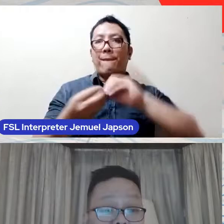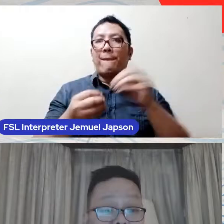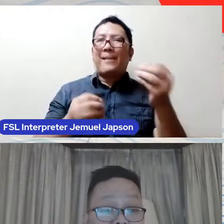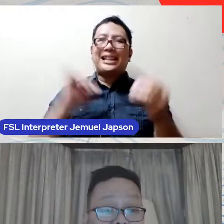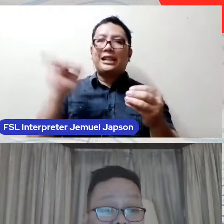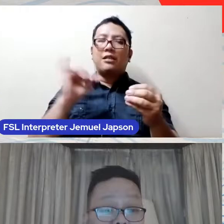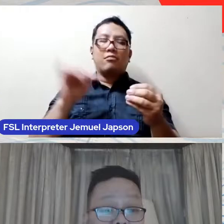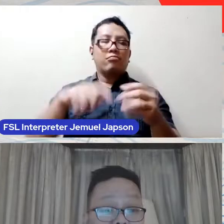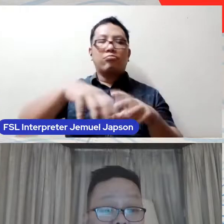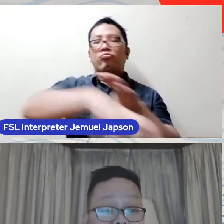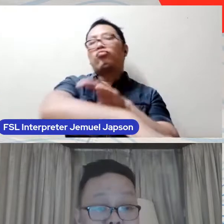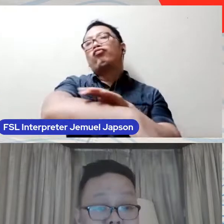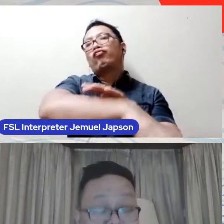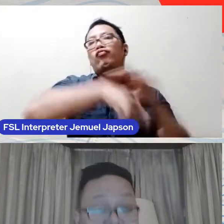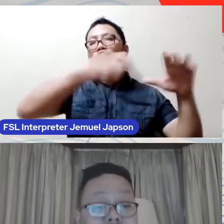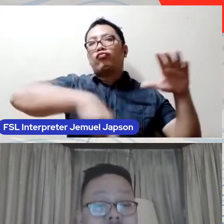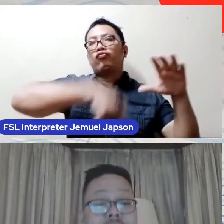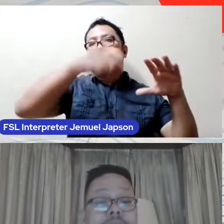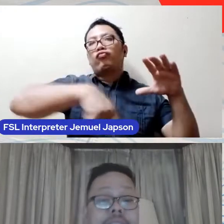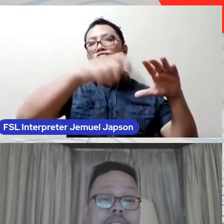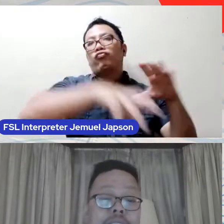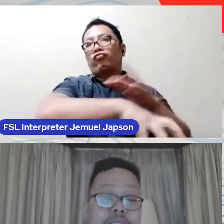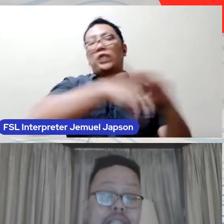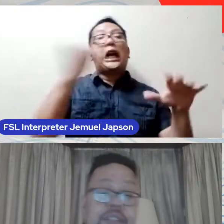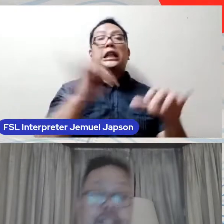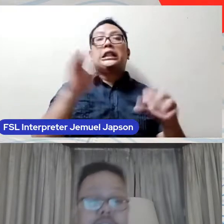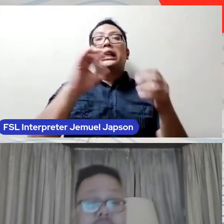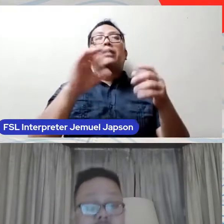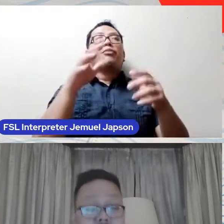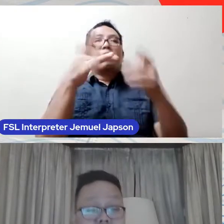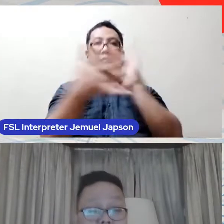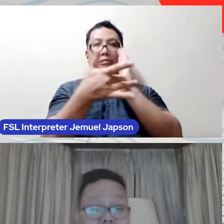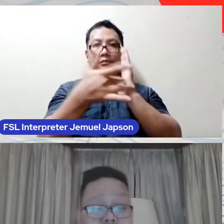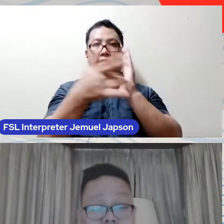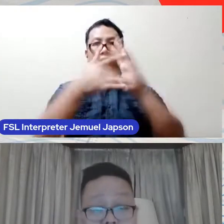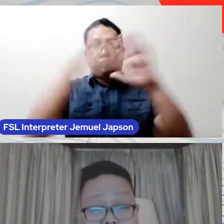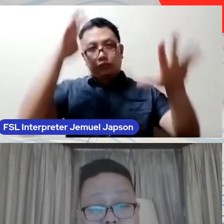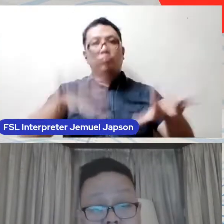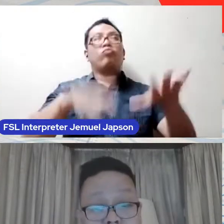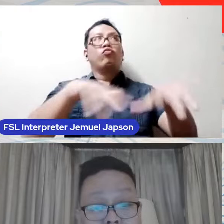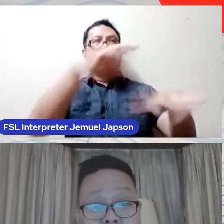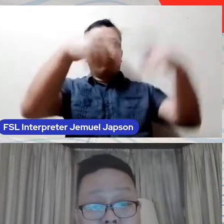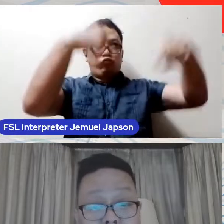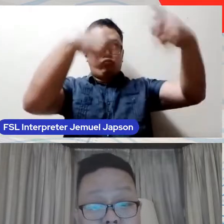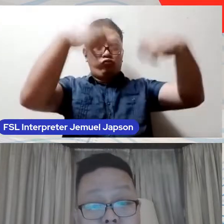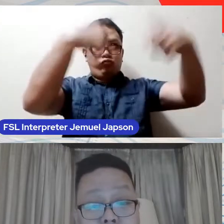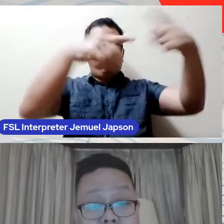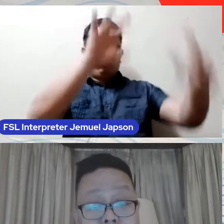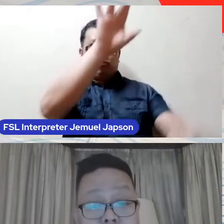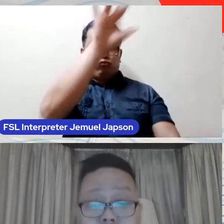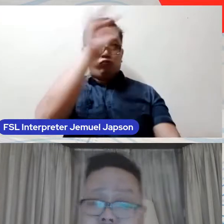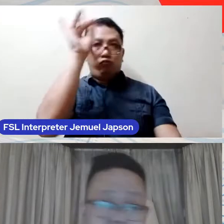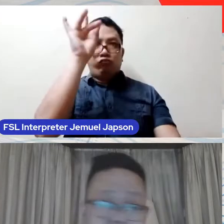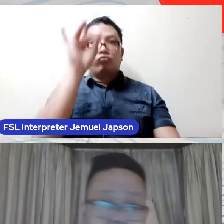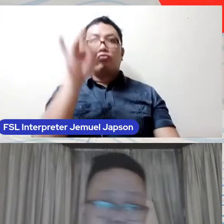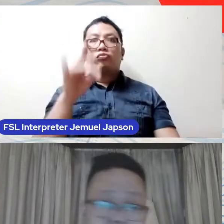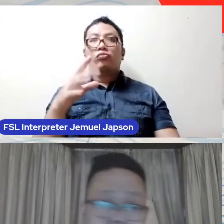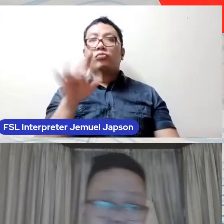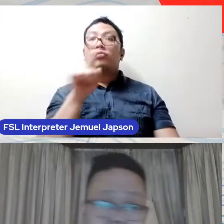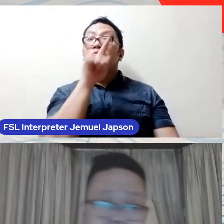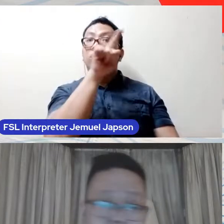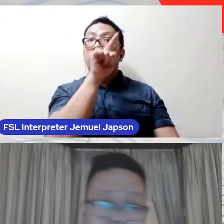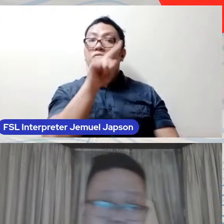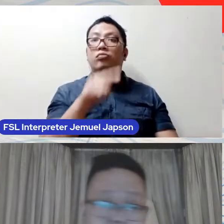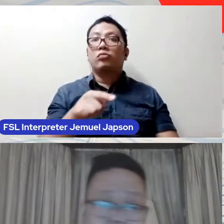yung digital version nun, yun ang ginagamit natin ngayon. And yung randomizer program na yan,